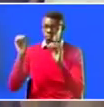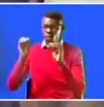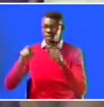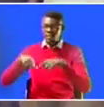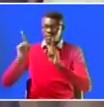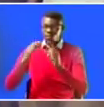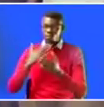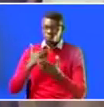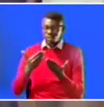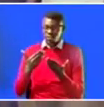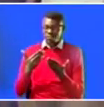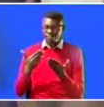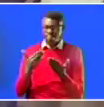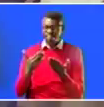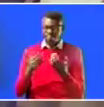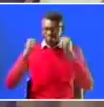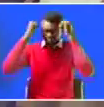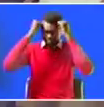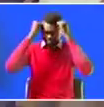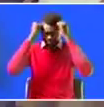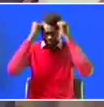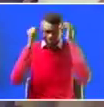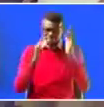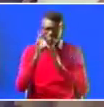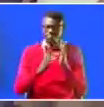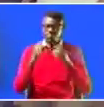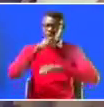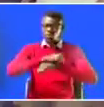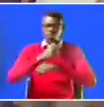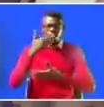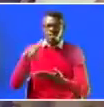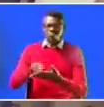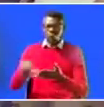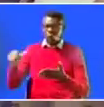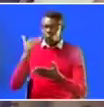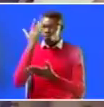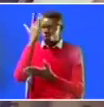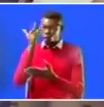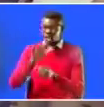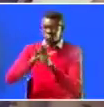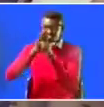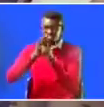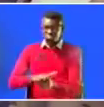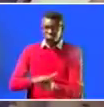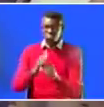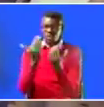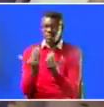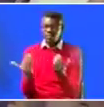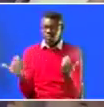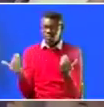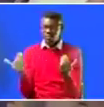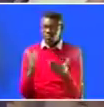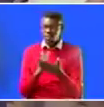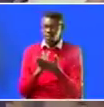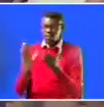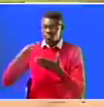scrap off the study of religious education in schools, saying it discriminates against children of those who say